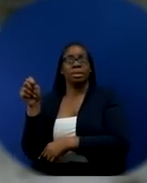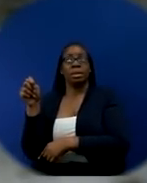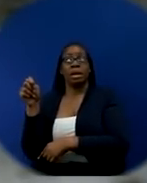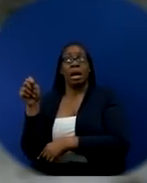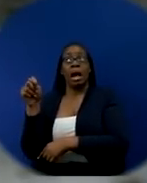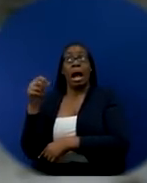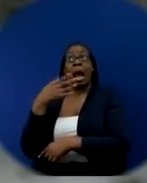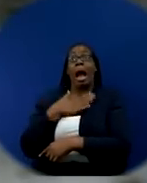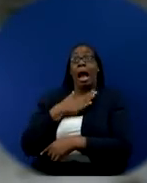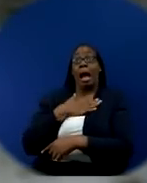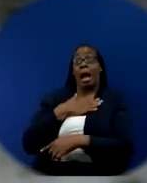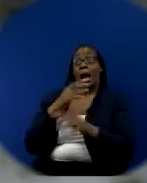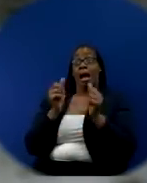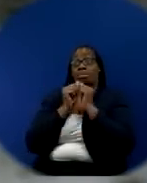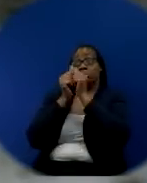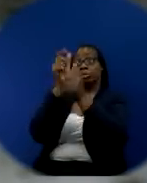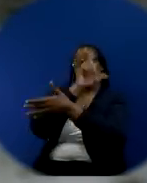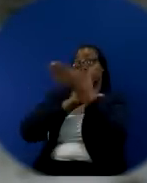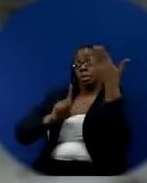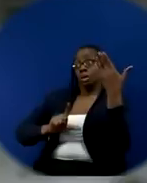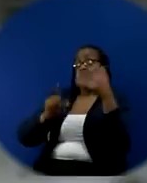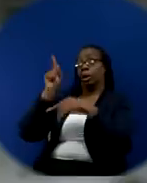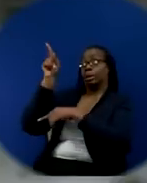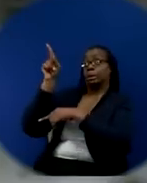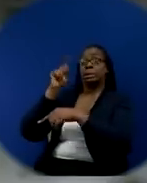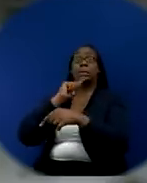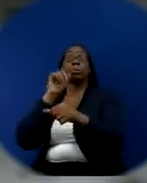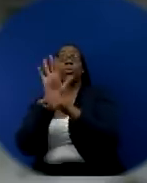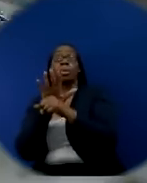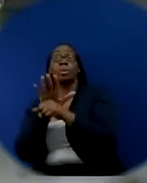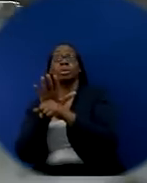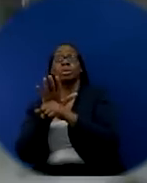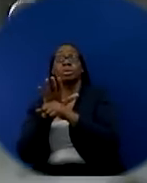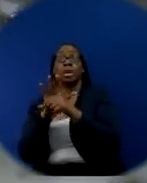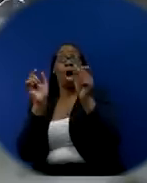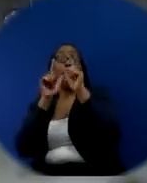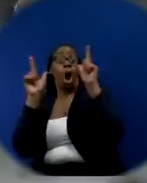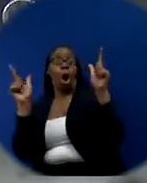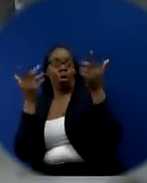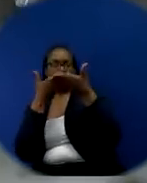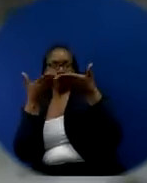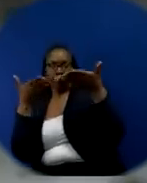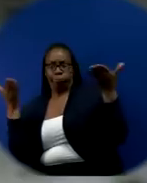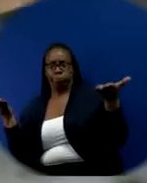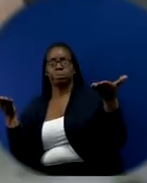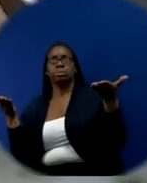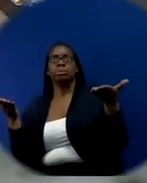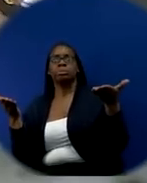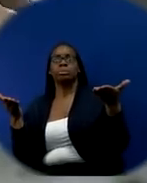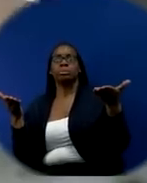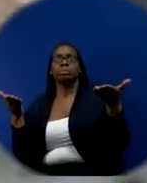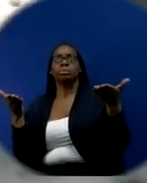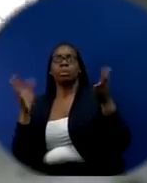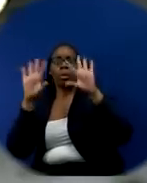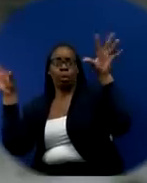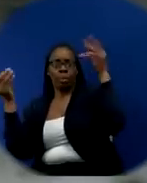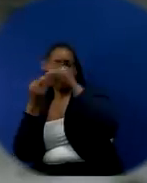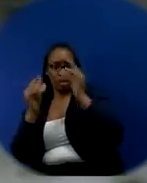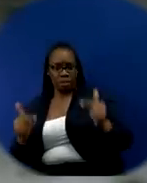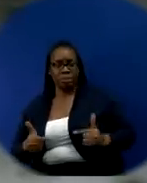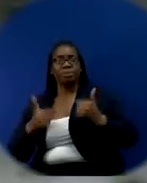Lord. And he promised that all these things would be added unto